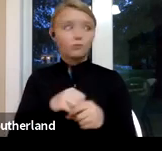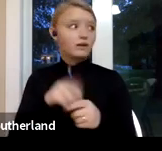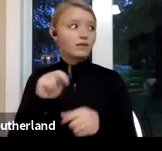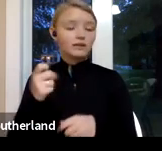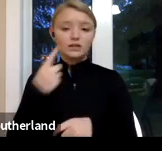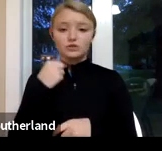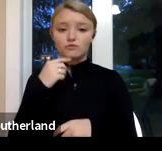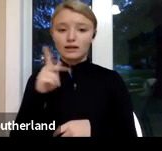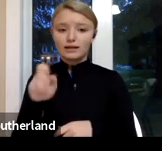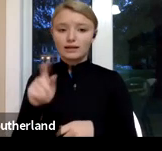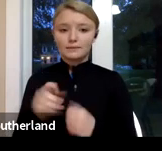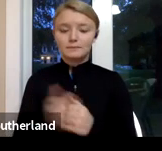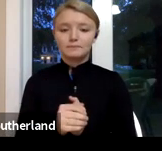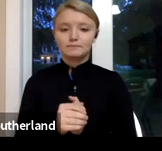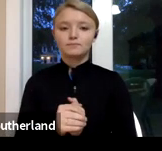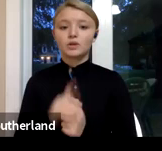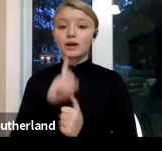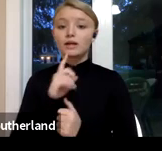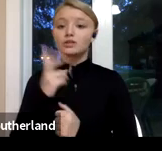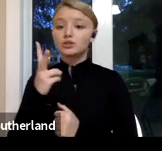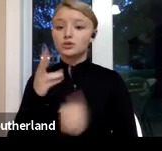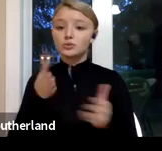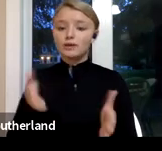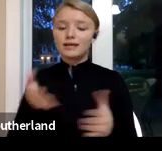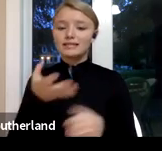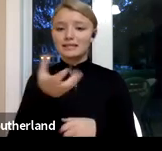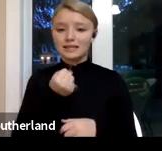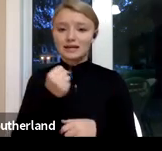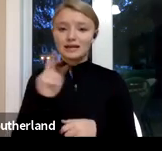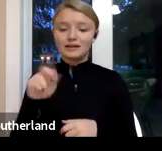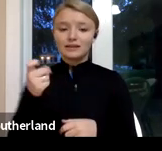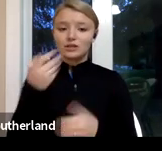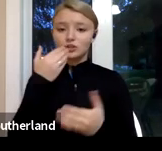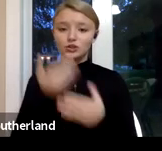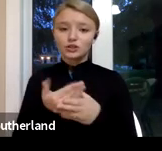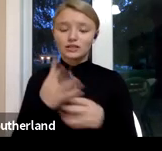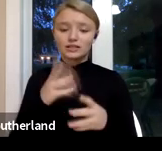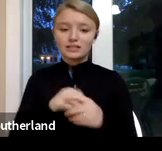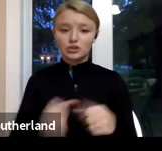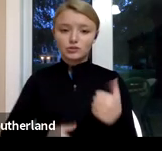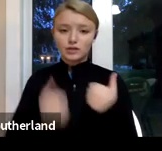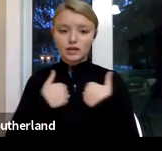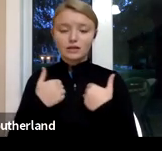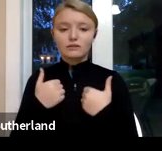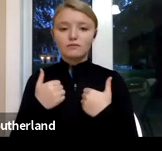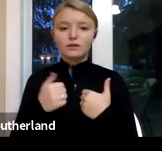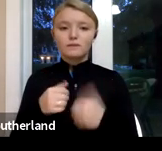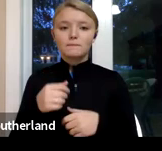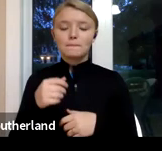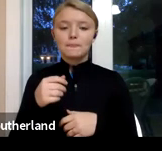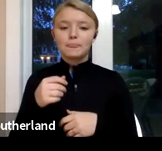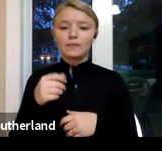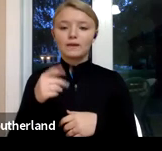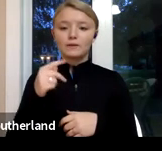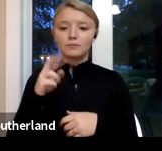So there are actually two ways to get the Ningxia goodness in your life. The premium starter kit, if you're not